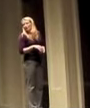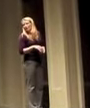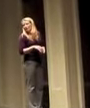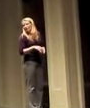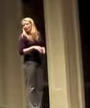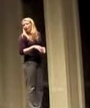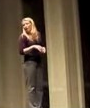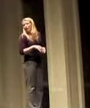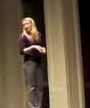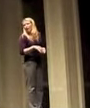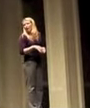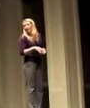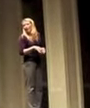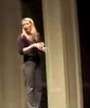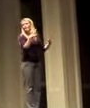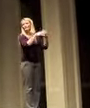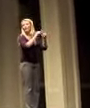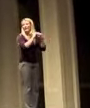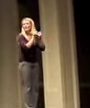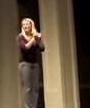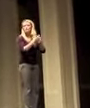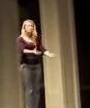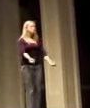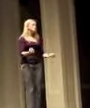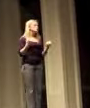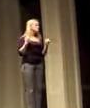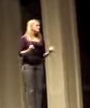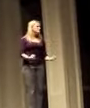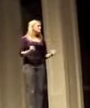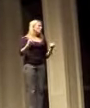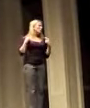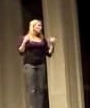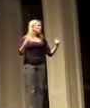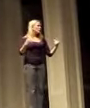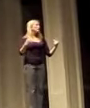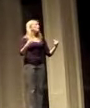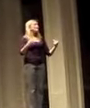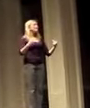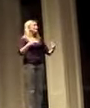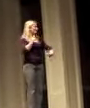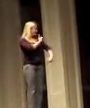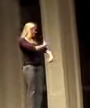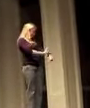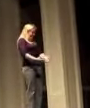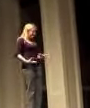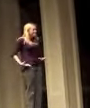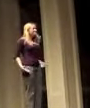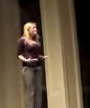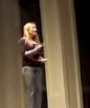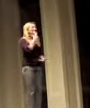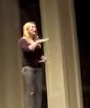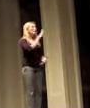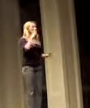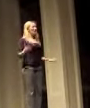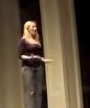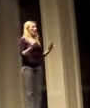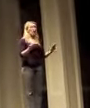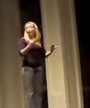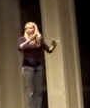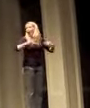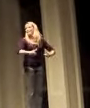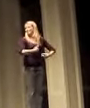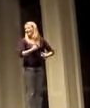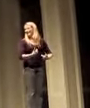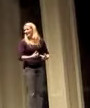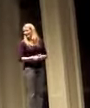your riding circles, on your football teams, and pumping iron in your gym. We are the little bitch army. We are bad kissers, gray huggers, and